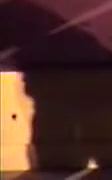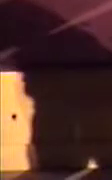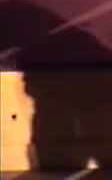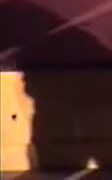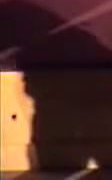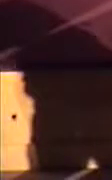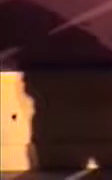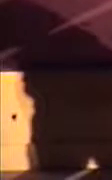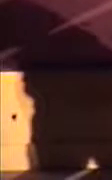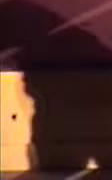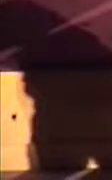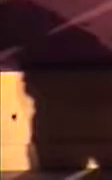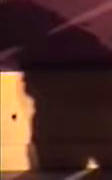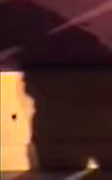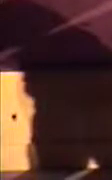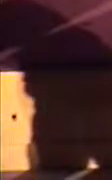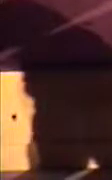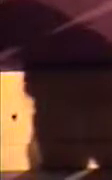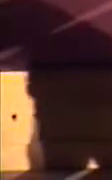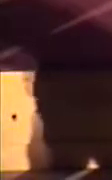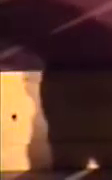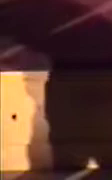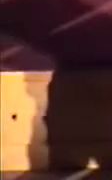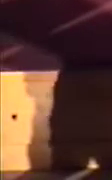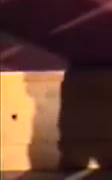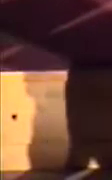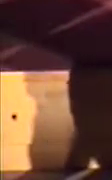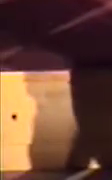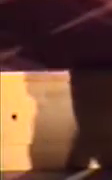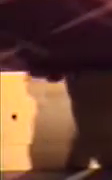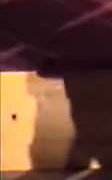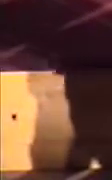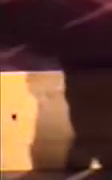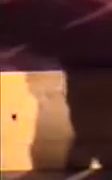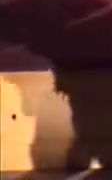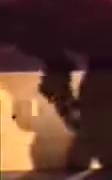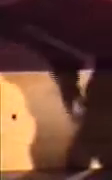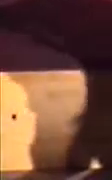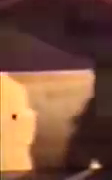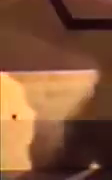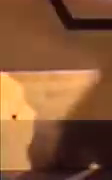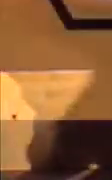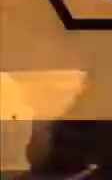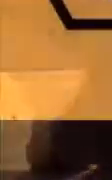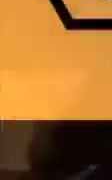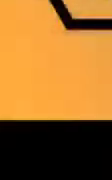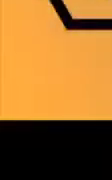We trust you, Lord. It's in Jesus' name we pray. Amen.